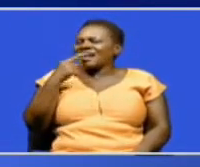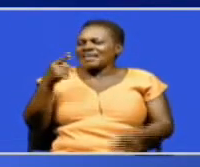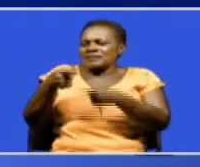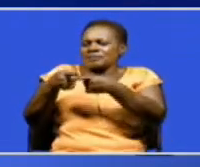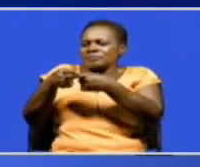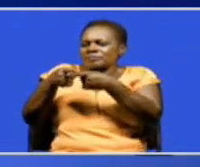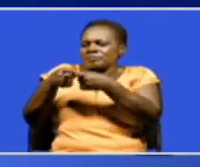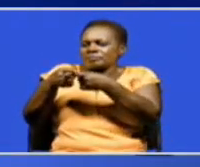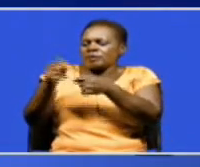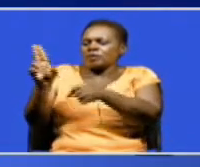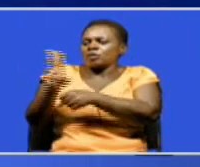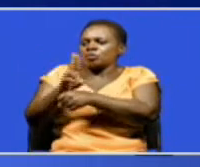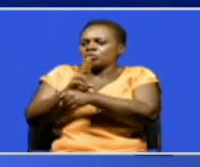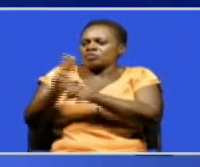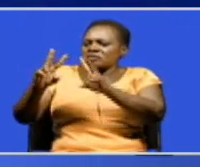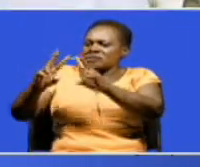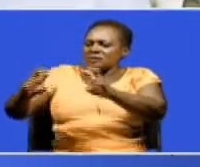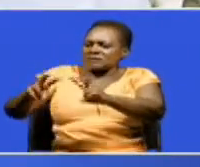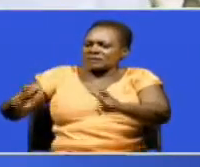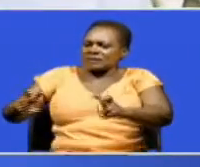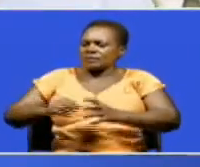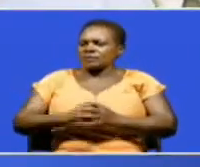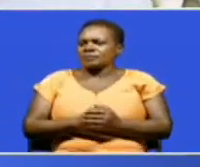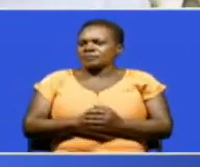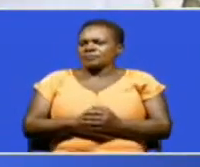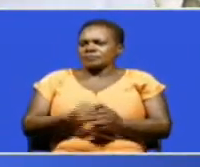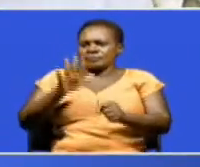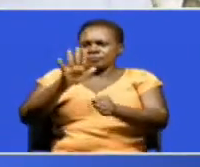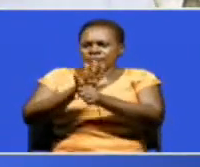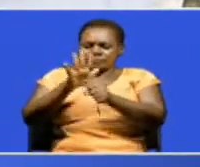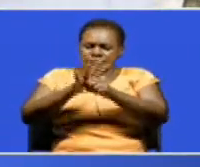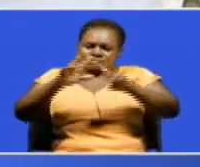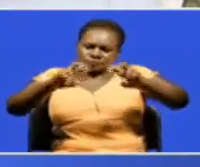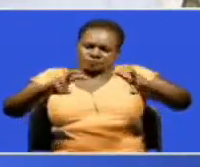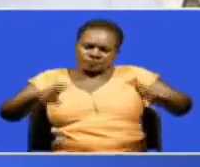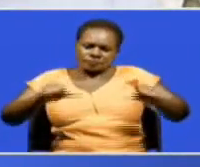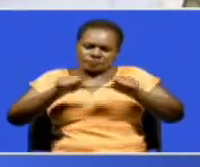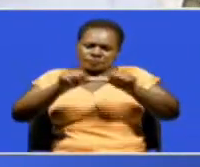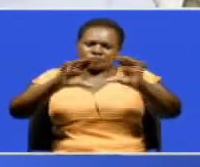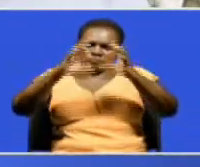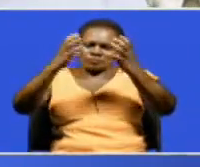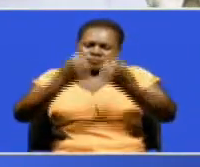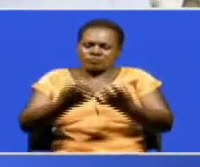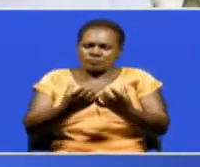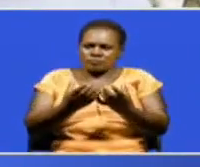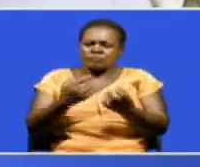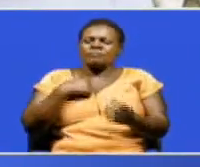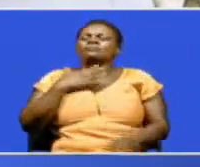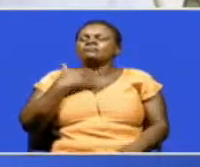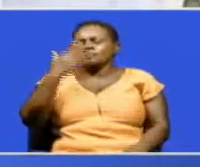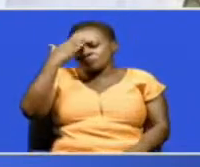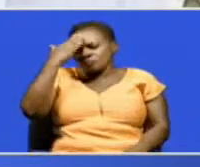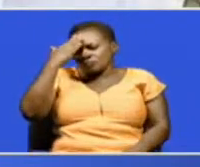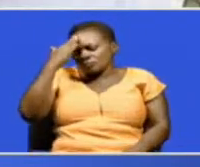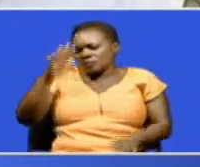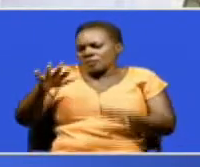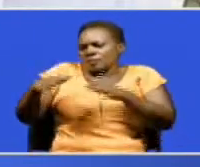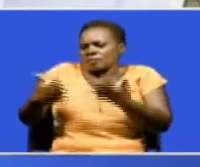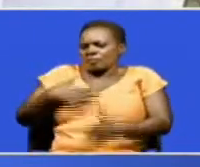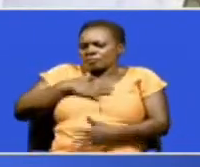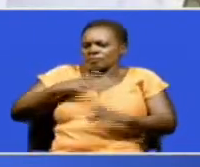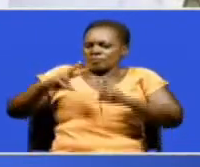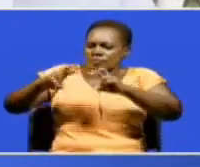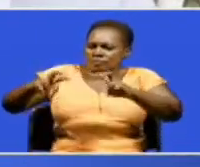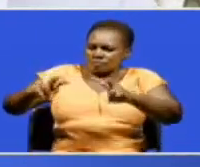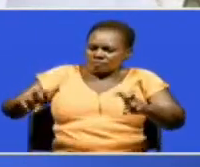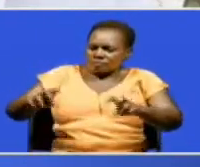and rats are used. With a lot of research going on in the world, I was curious to know how scientific research